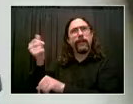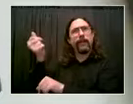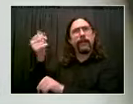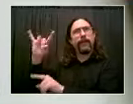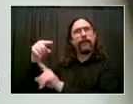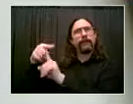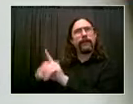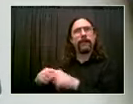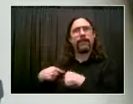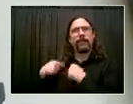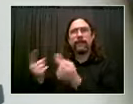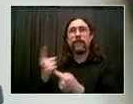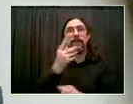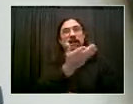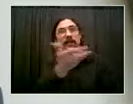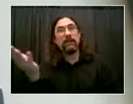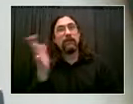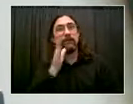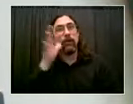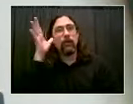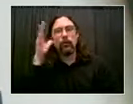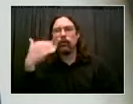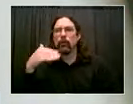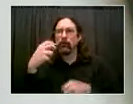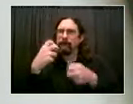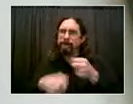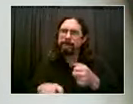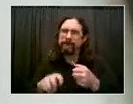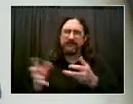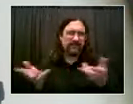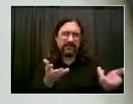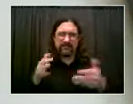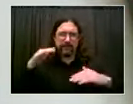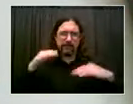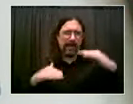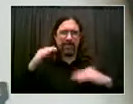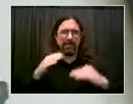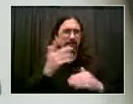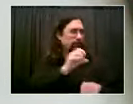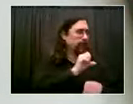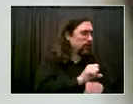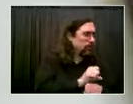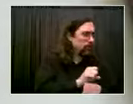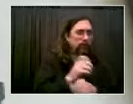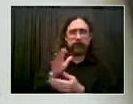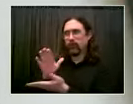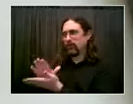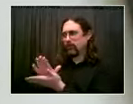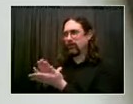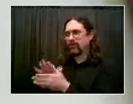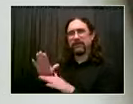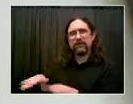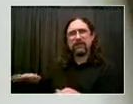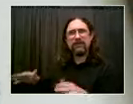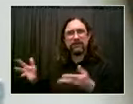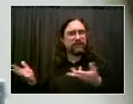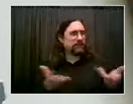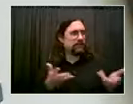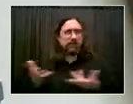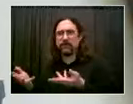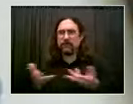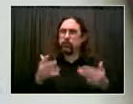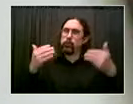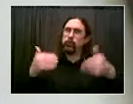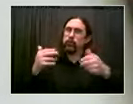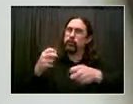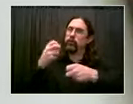as a city council member, as a majority leader, trying to navigate stated meetings, budget hearings, press conferences,